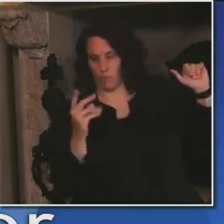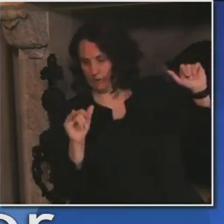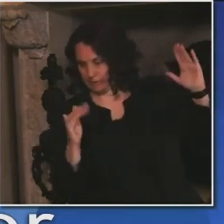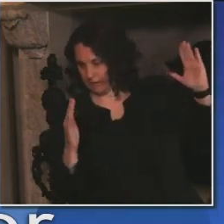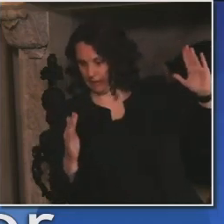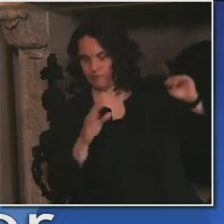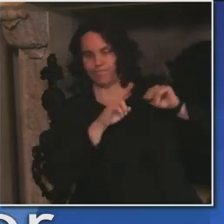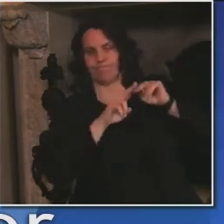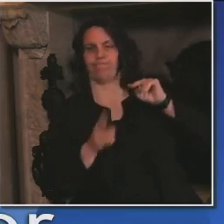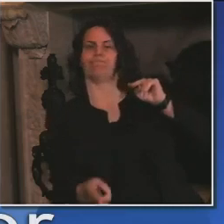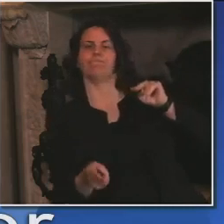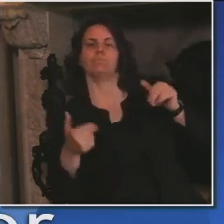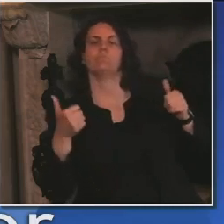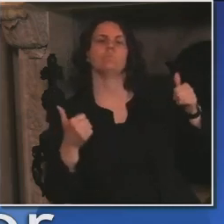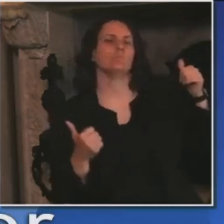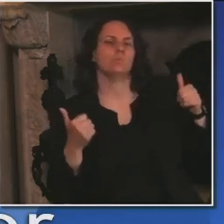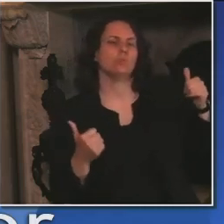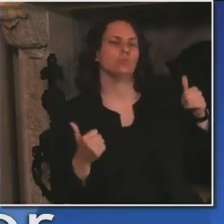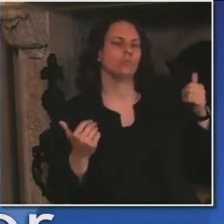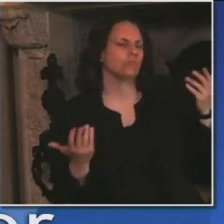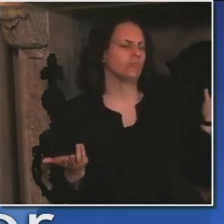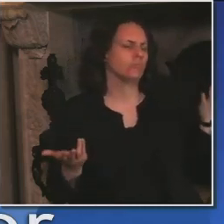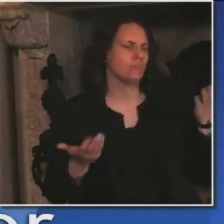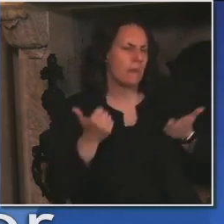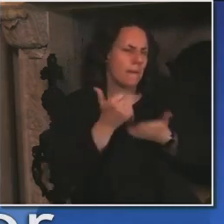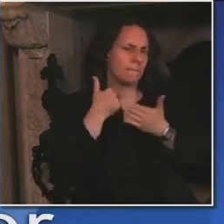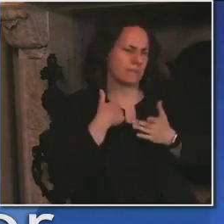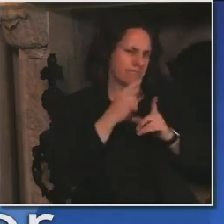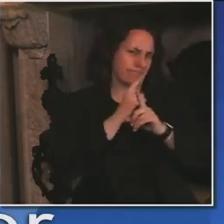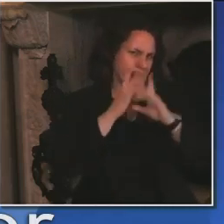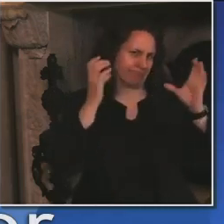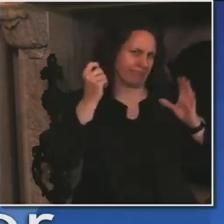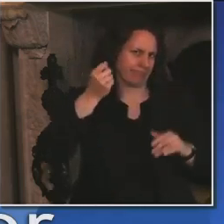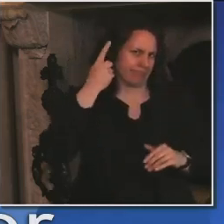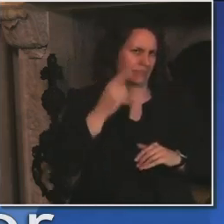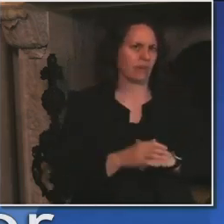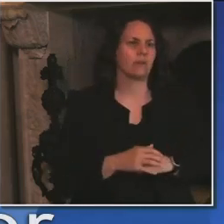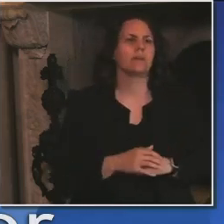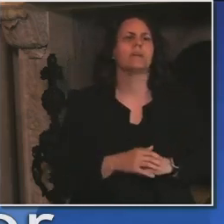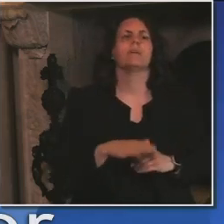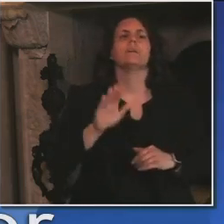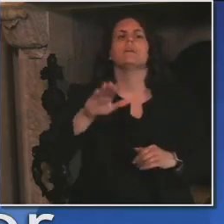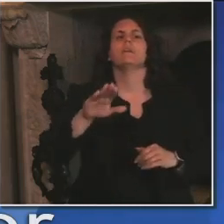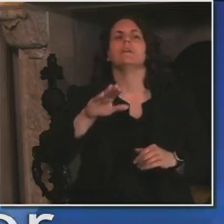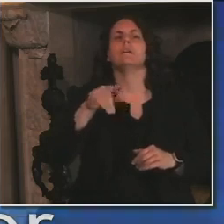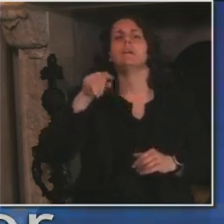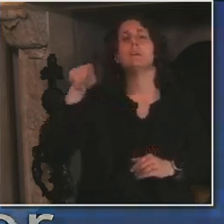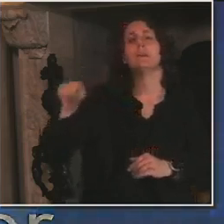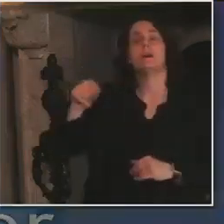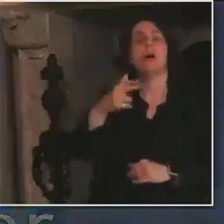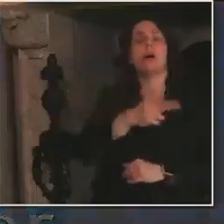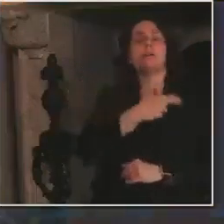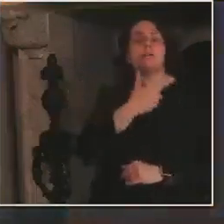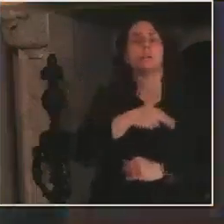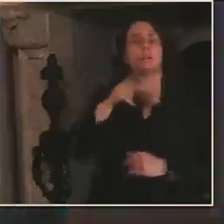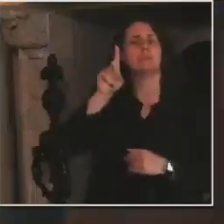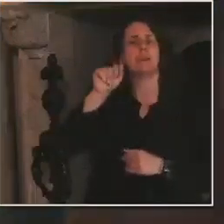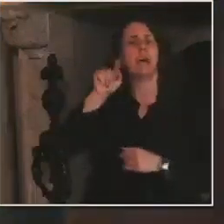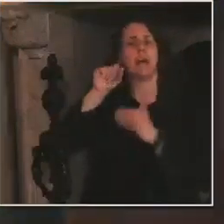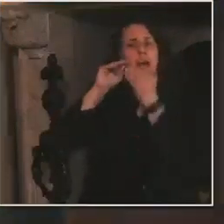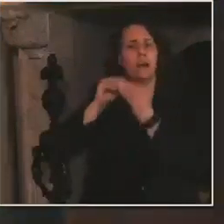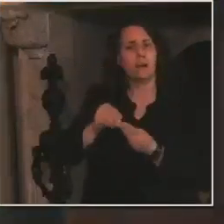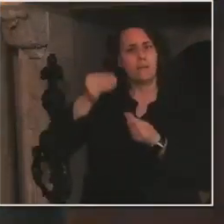down. And also, when are we going to see the hospital data on the dashboard? So I'll let Dr. Westergaard